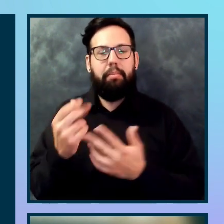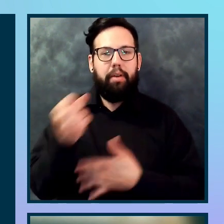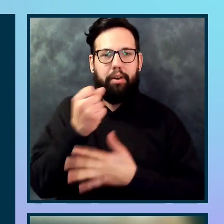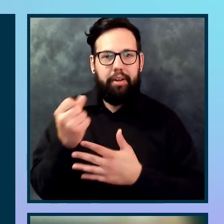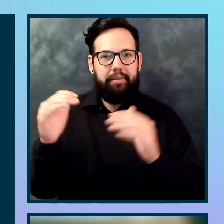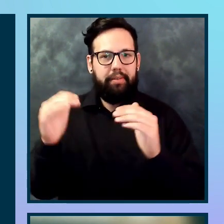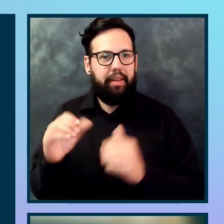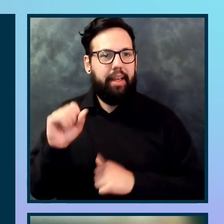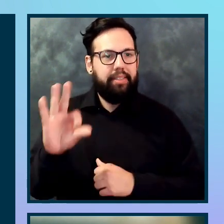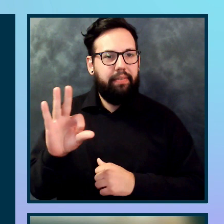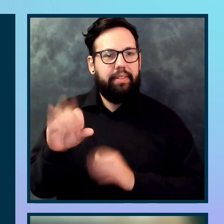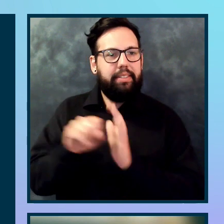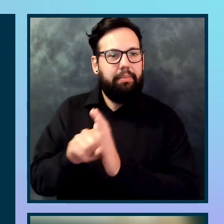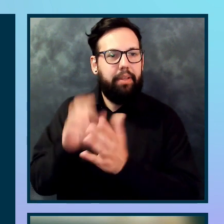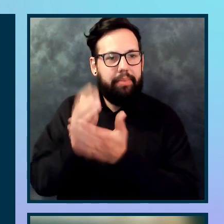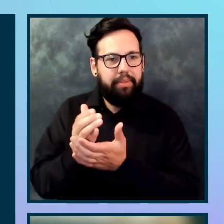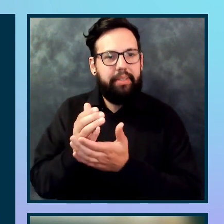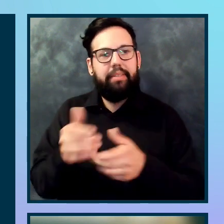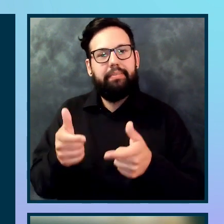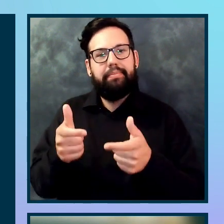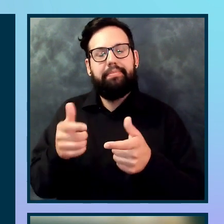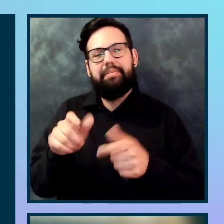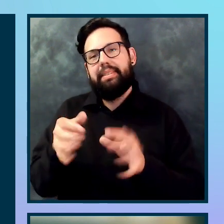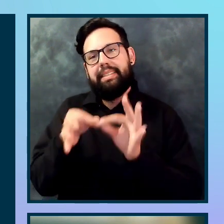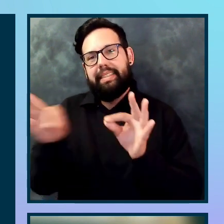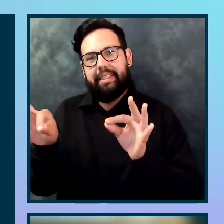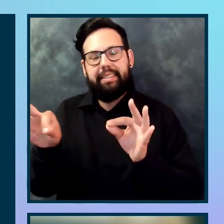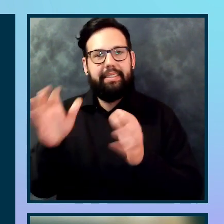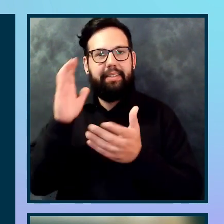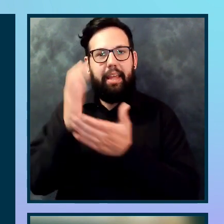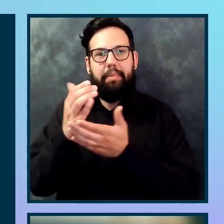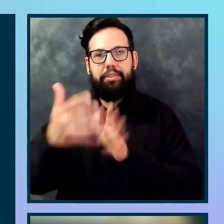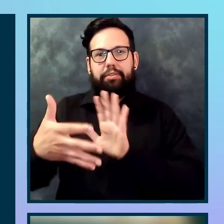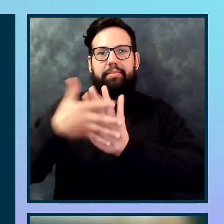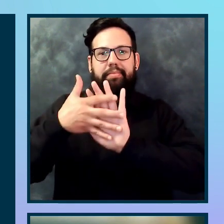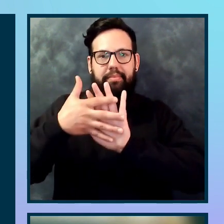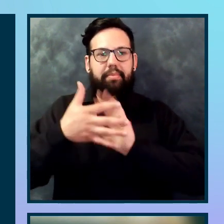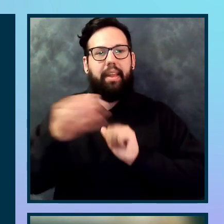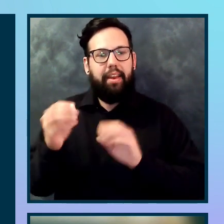images, text-based image overlays, and PoBuddy's Nerfect.